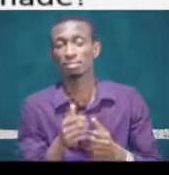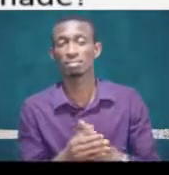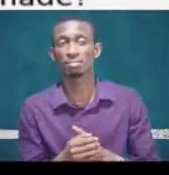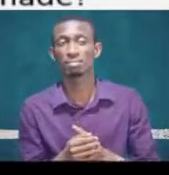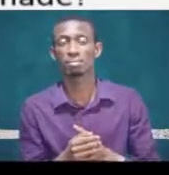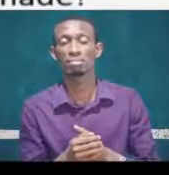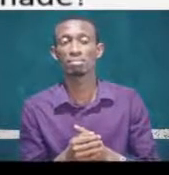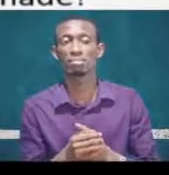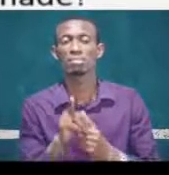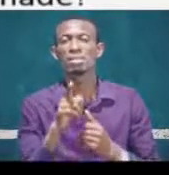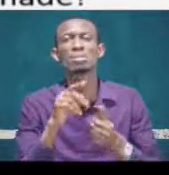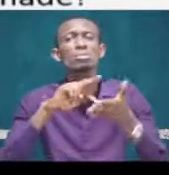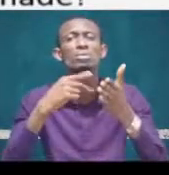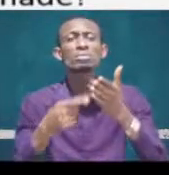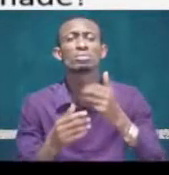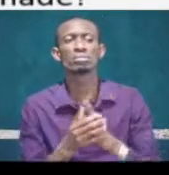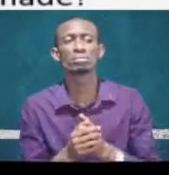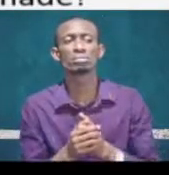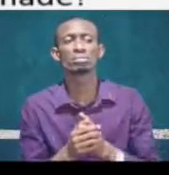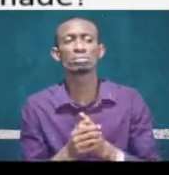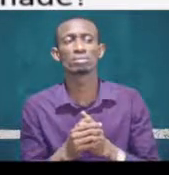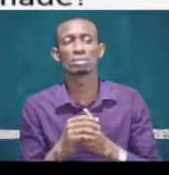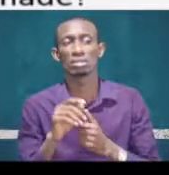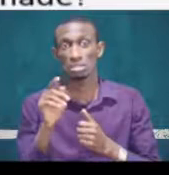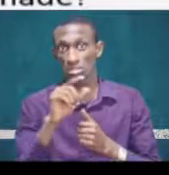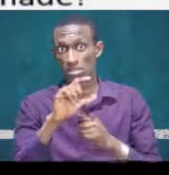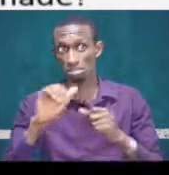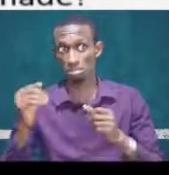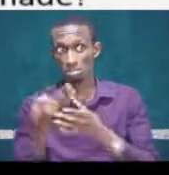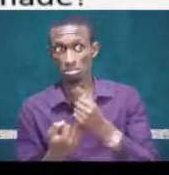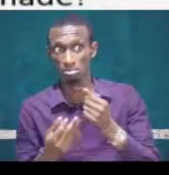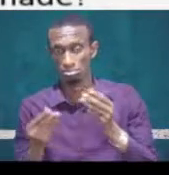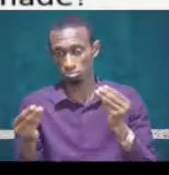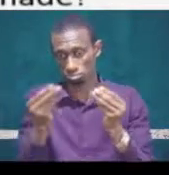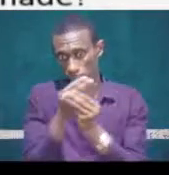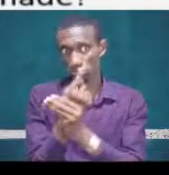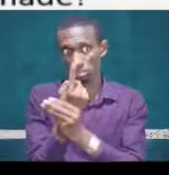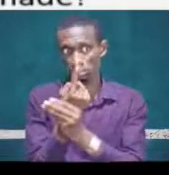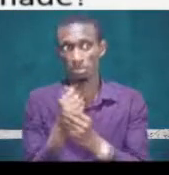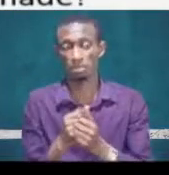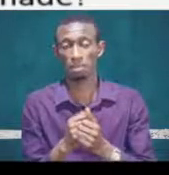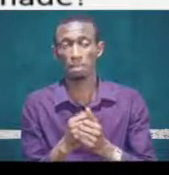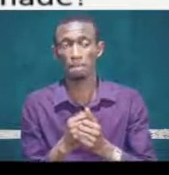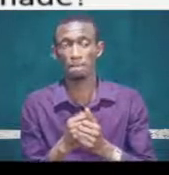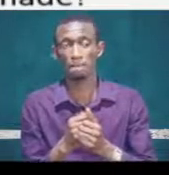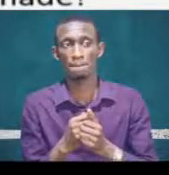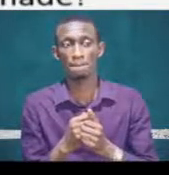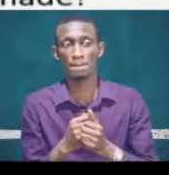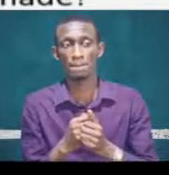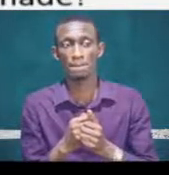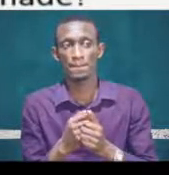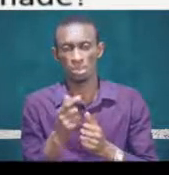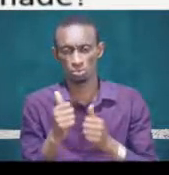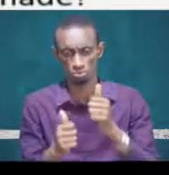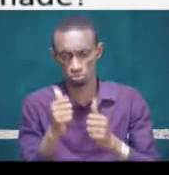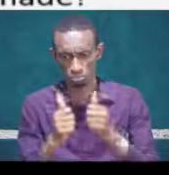So what does this mean? That out of this, we are going to replace one of them, in which we are replacing which one?